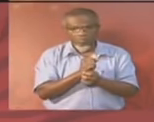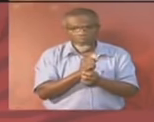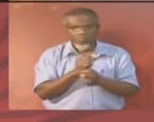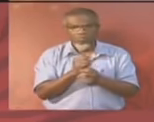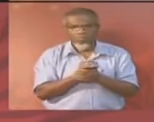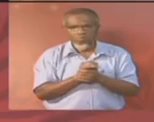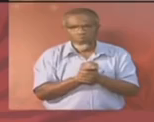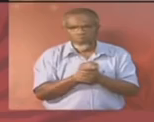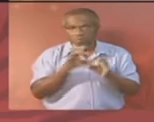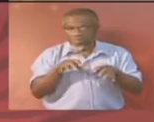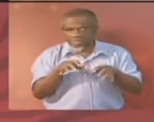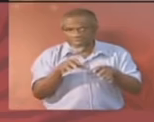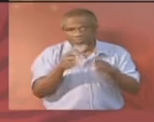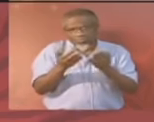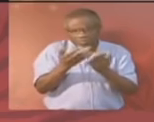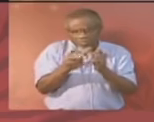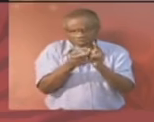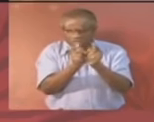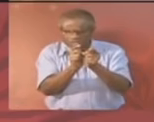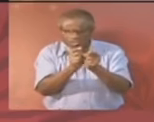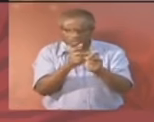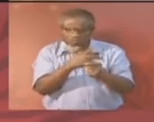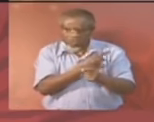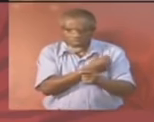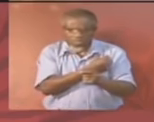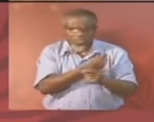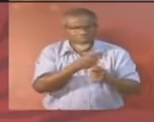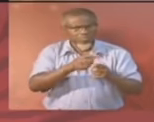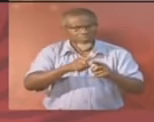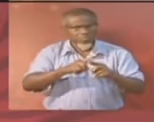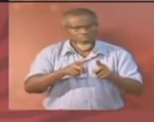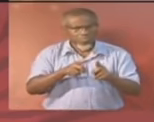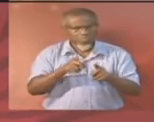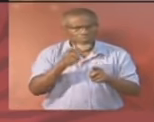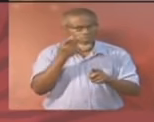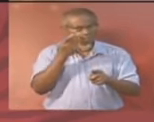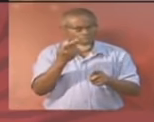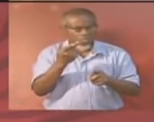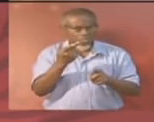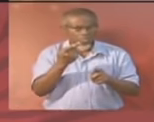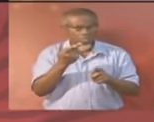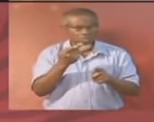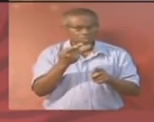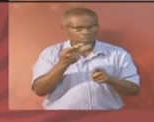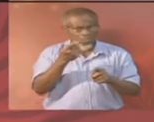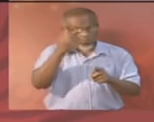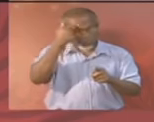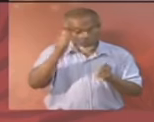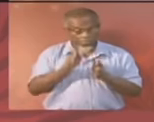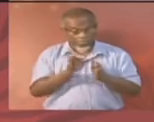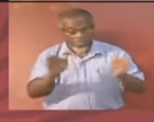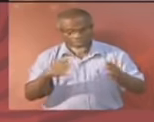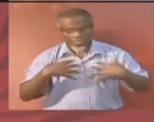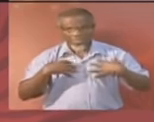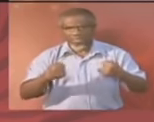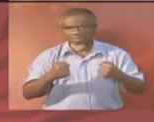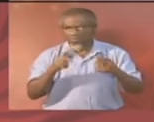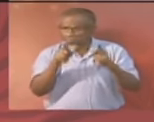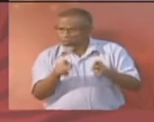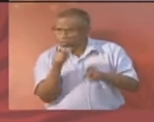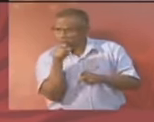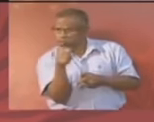from a public health perspective to know what is going on because there are potential impacts. For an individual, the way to